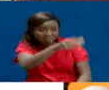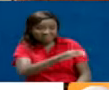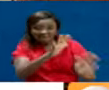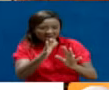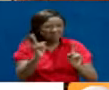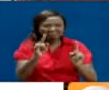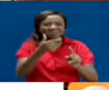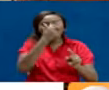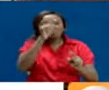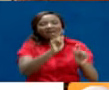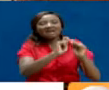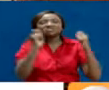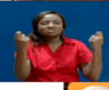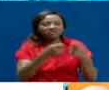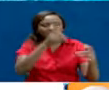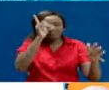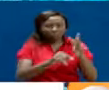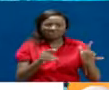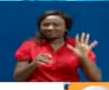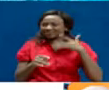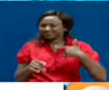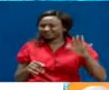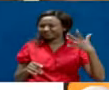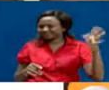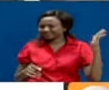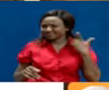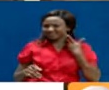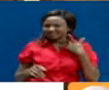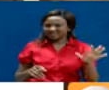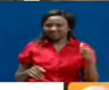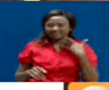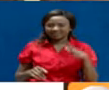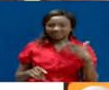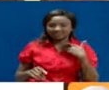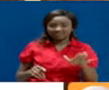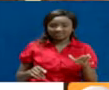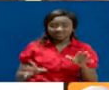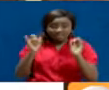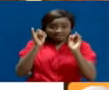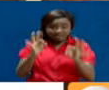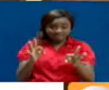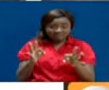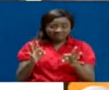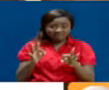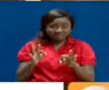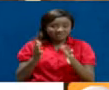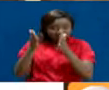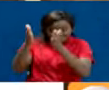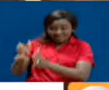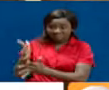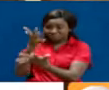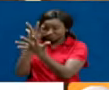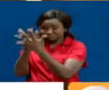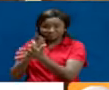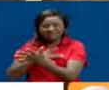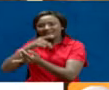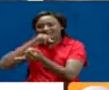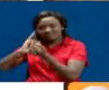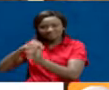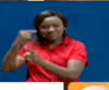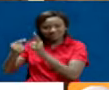is something that shouldn't really happen. Was it easy to forgive? If somebody kept my husband in prison for over 10